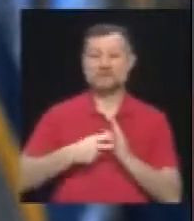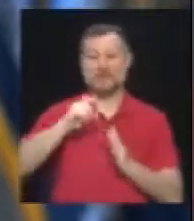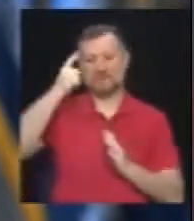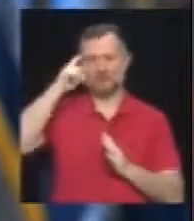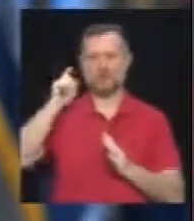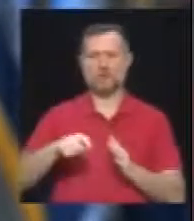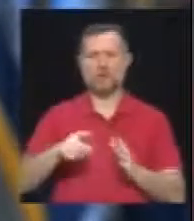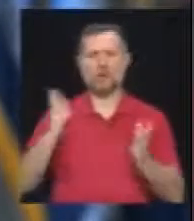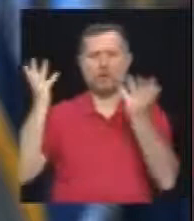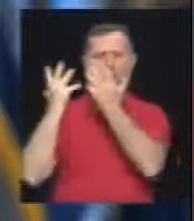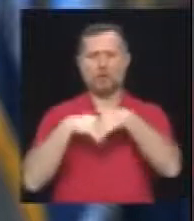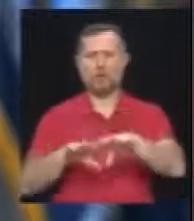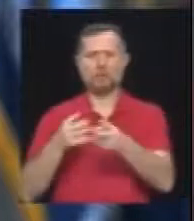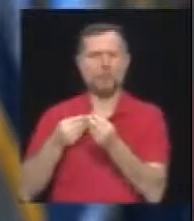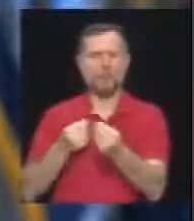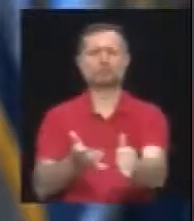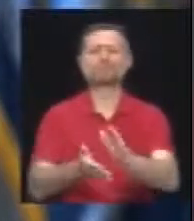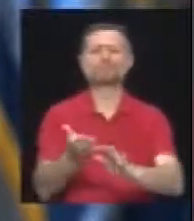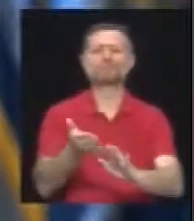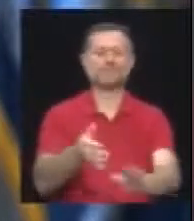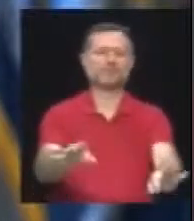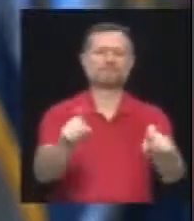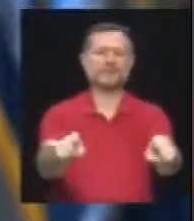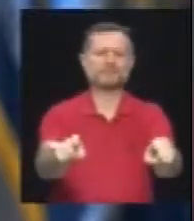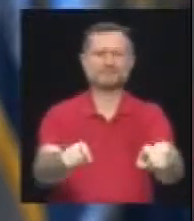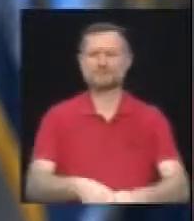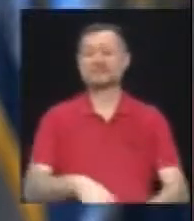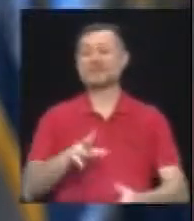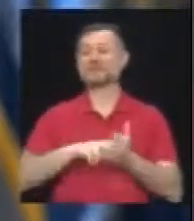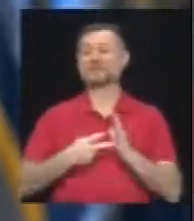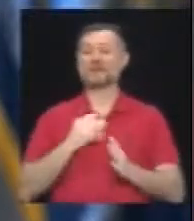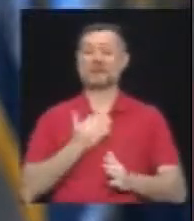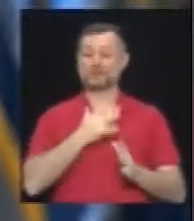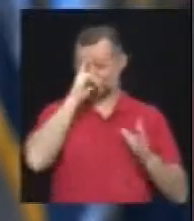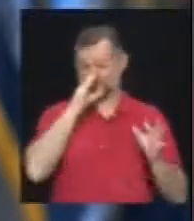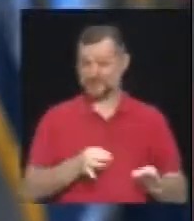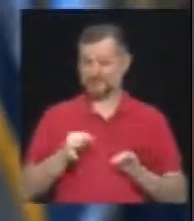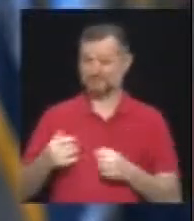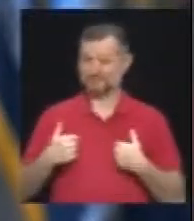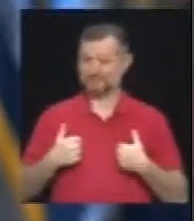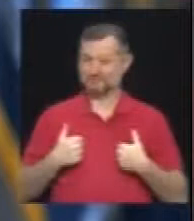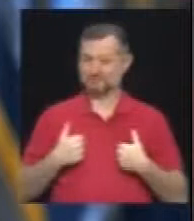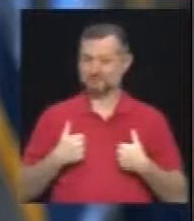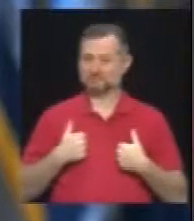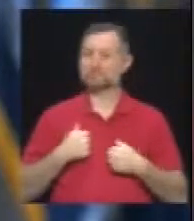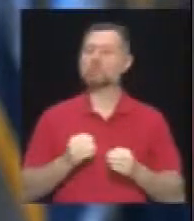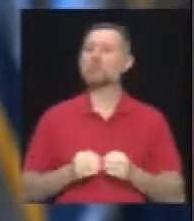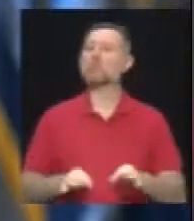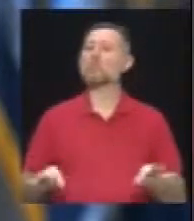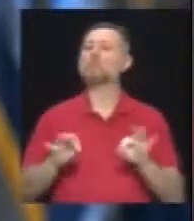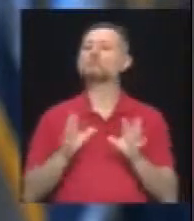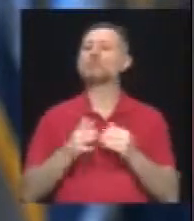level. What we do now is more important than what we have done as a society in